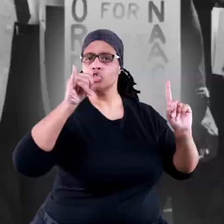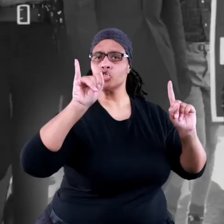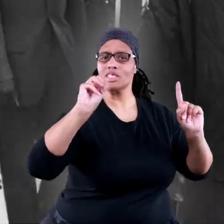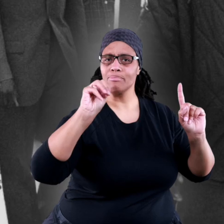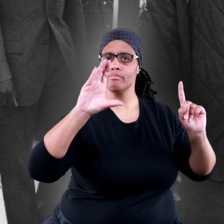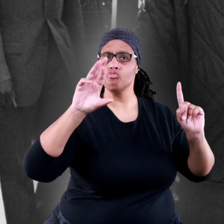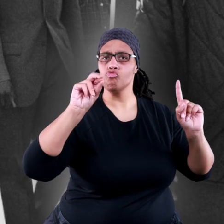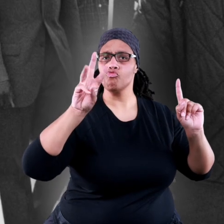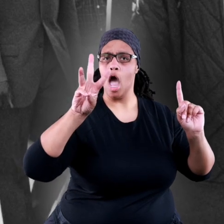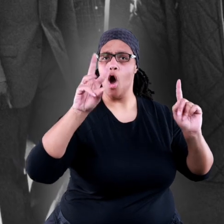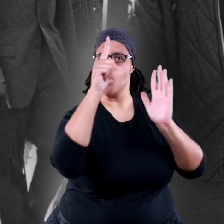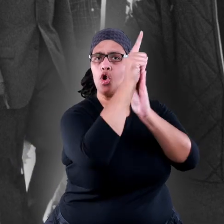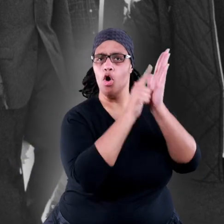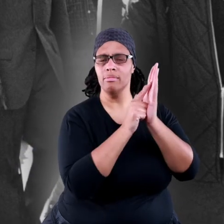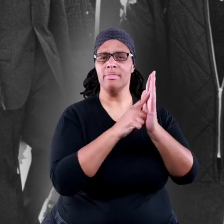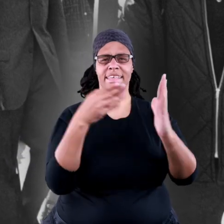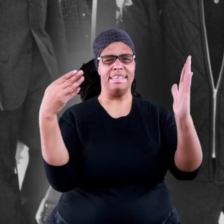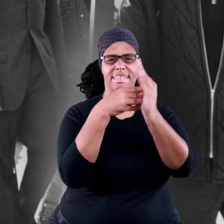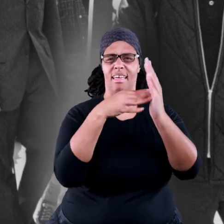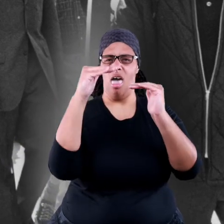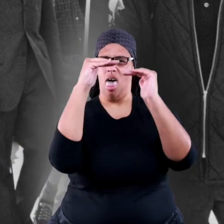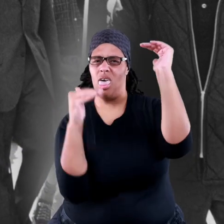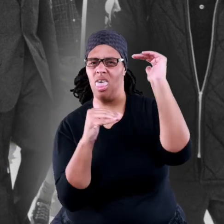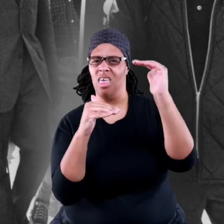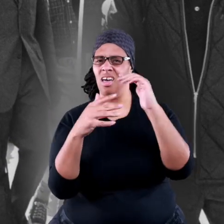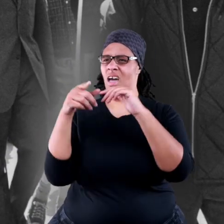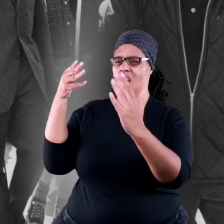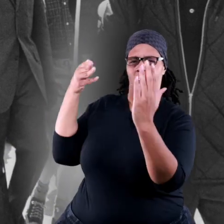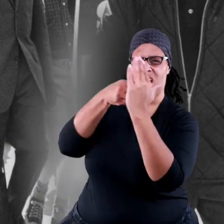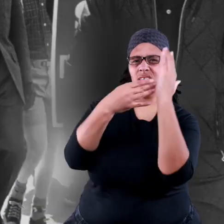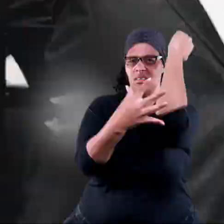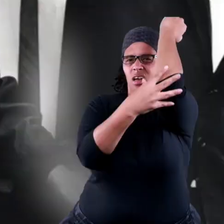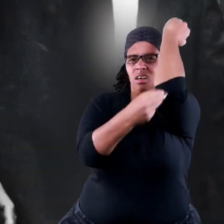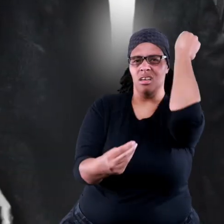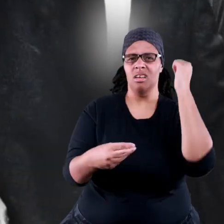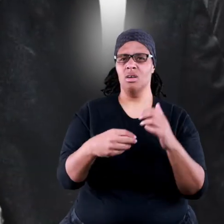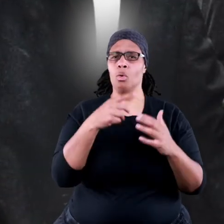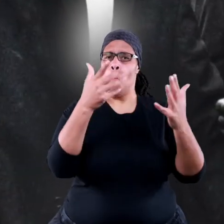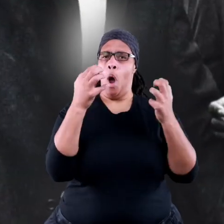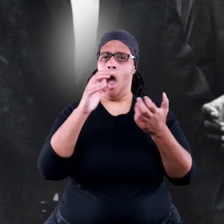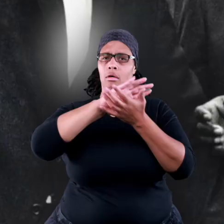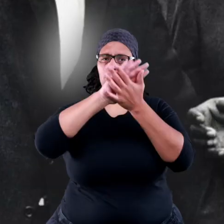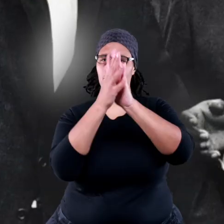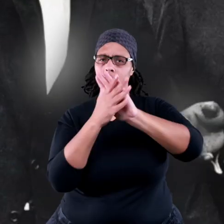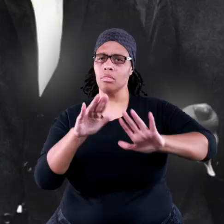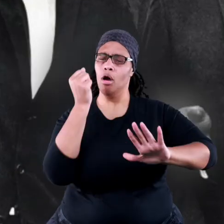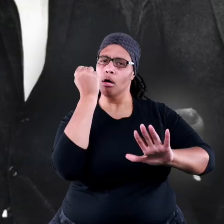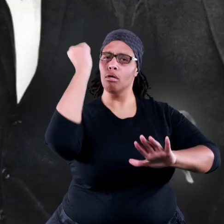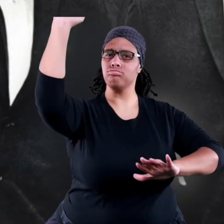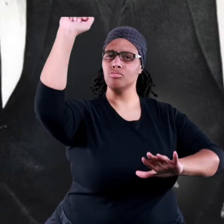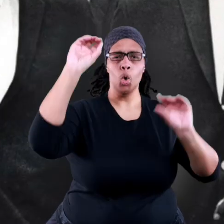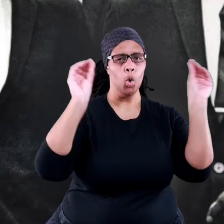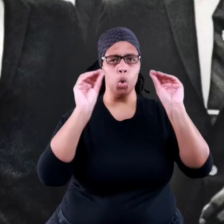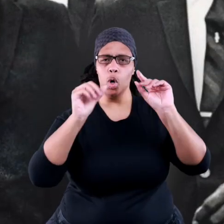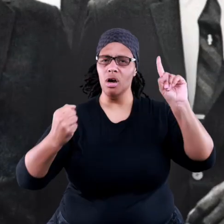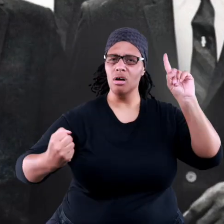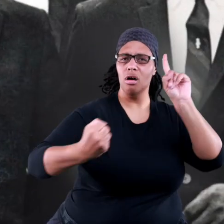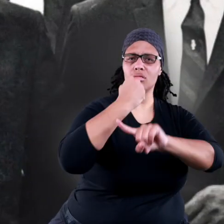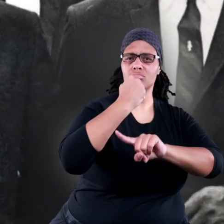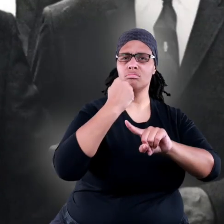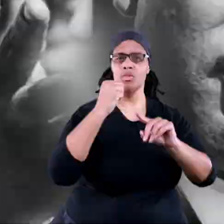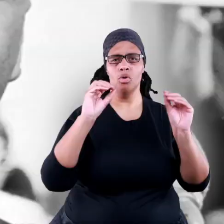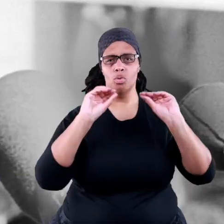against Jim Crow laws, against injustice, and against poverty. He would do it peacefully